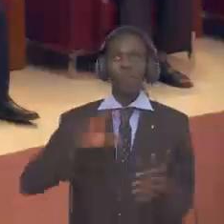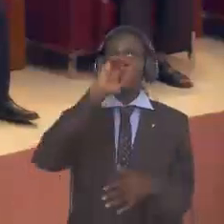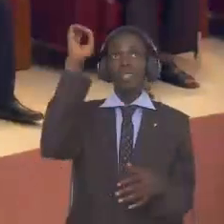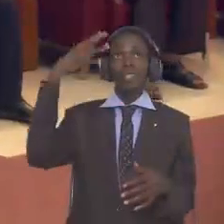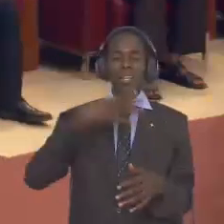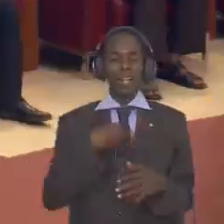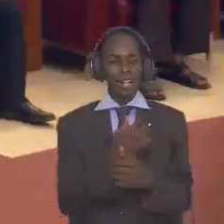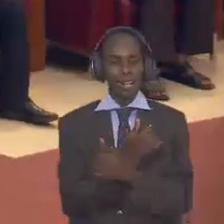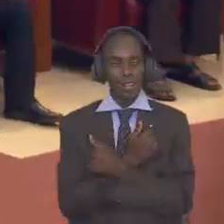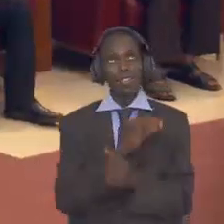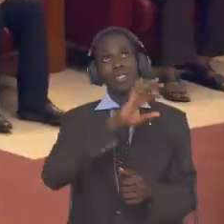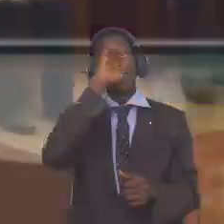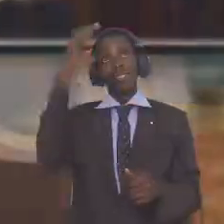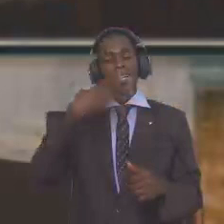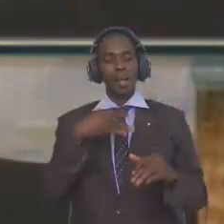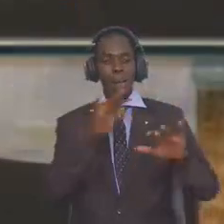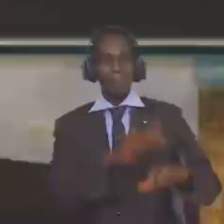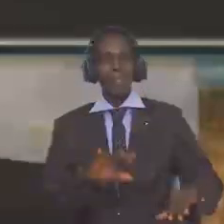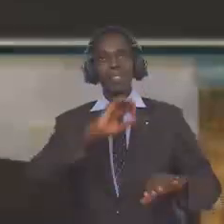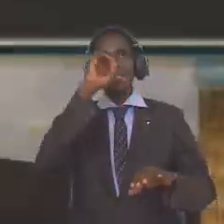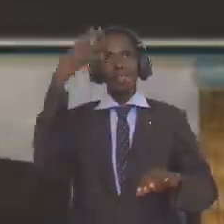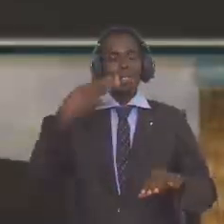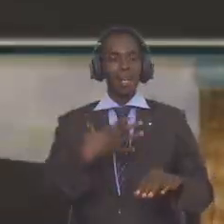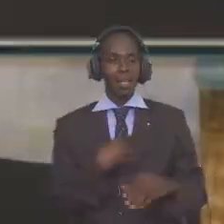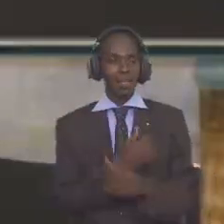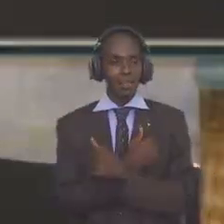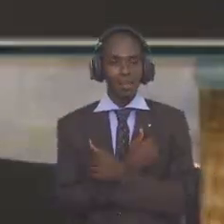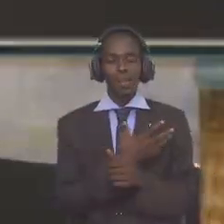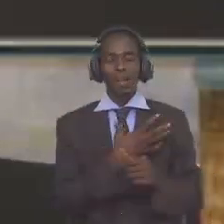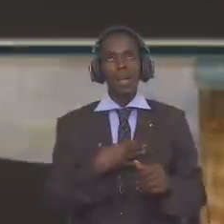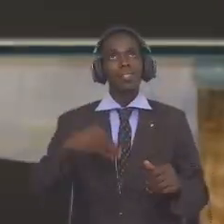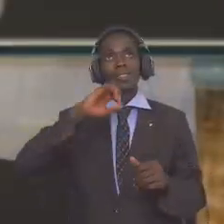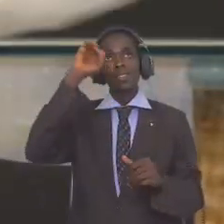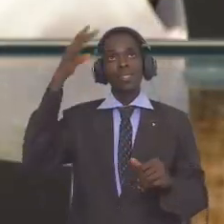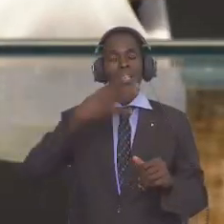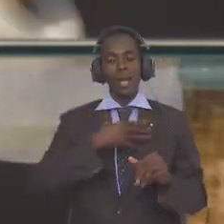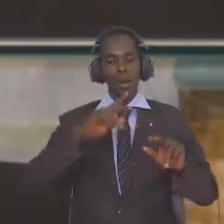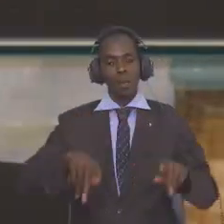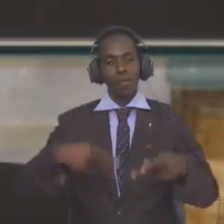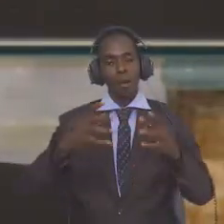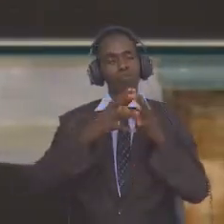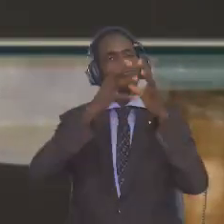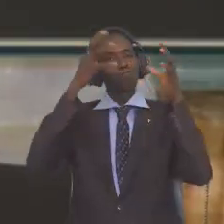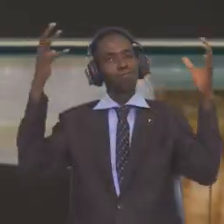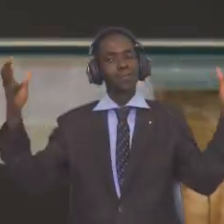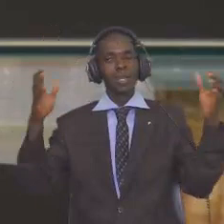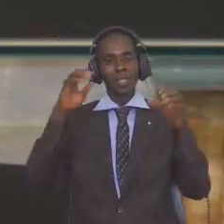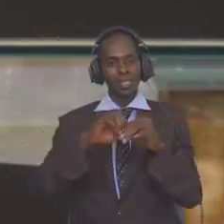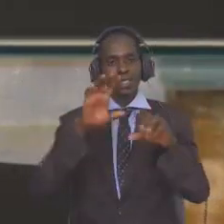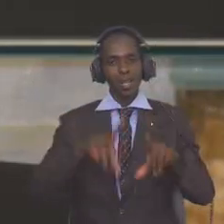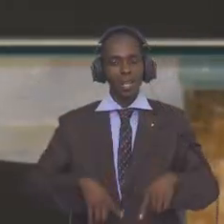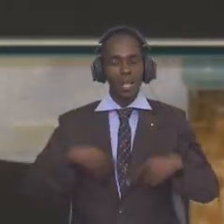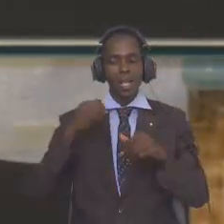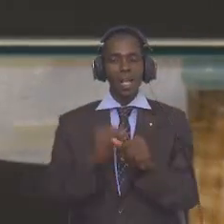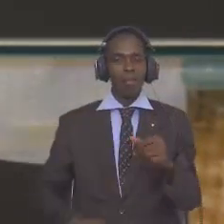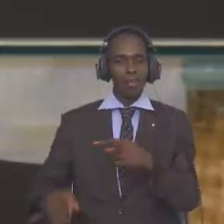love, grace and mercy, grace and compassion, and grace and provision abundant in your life all the days